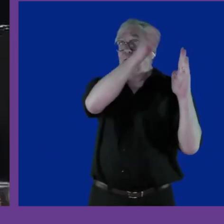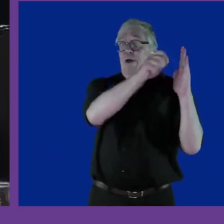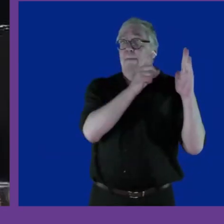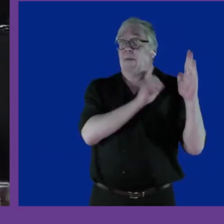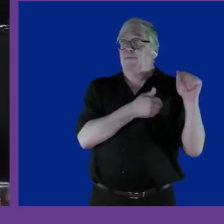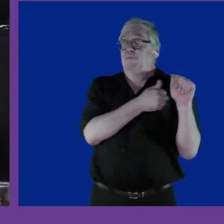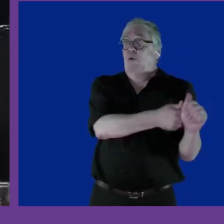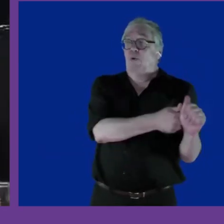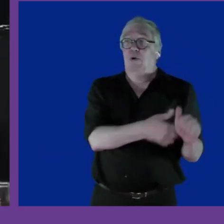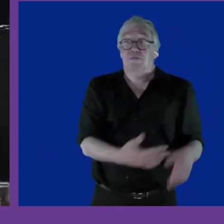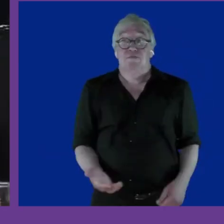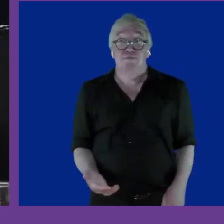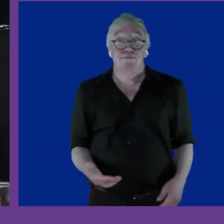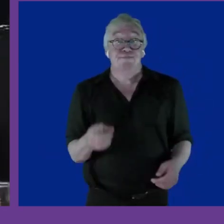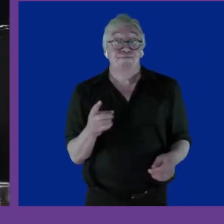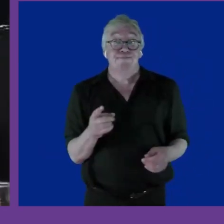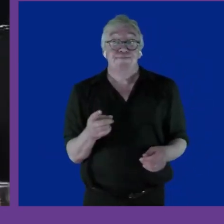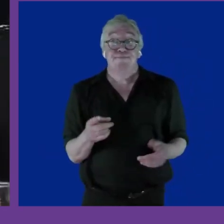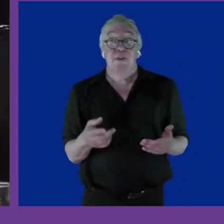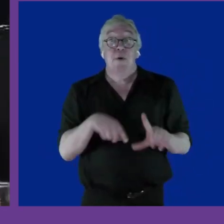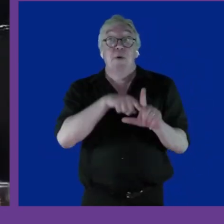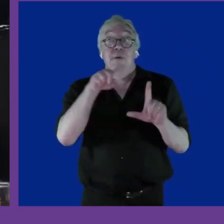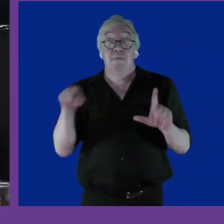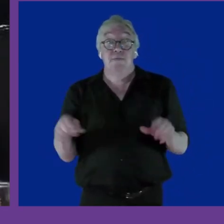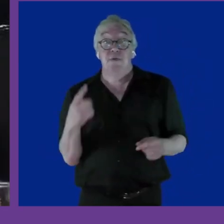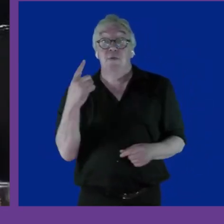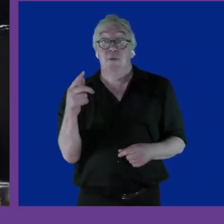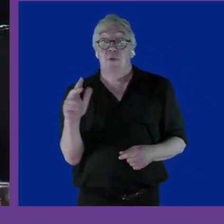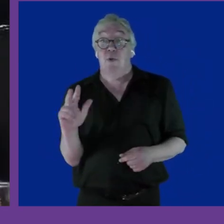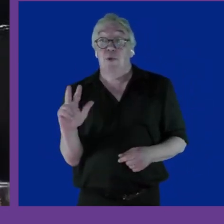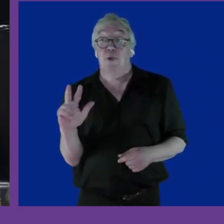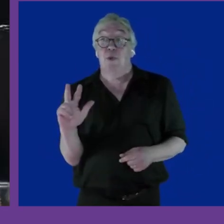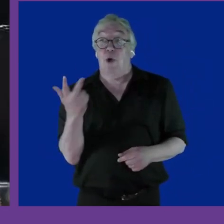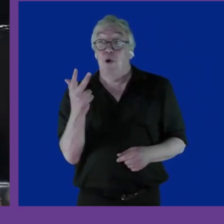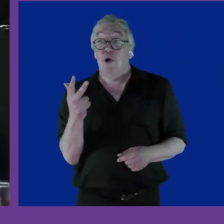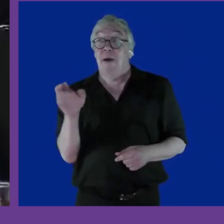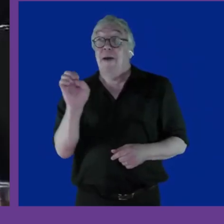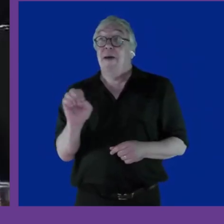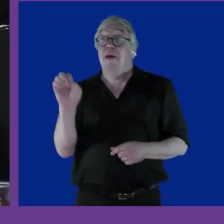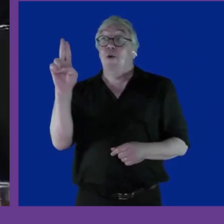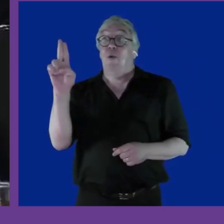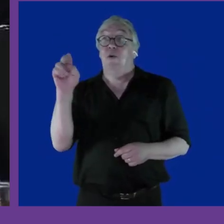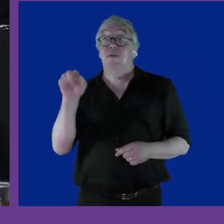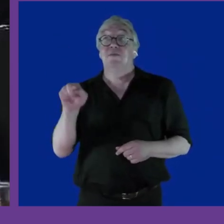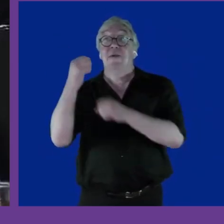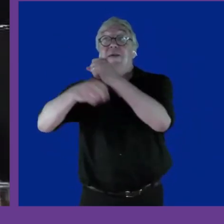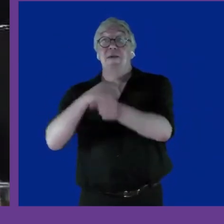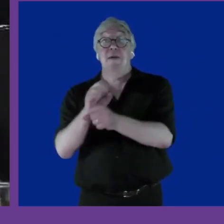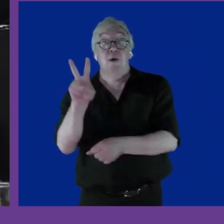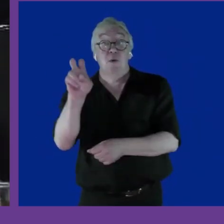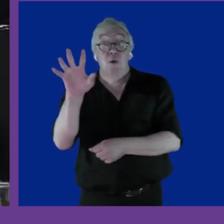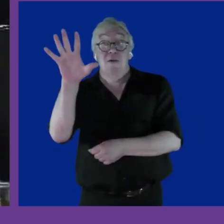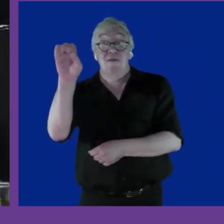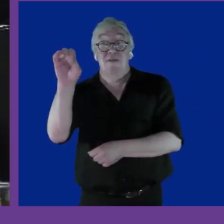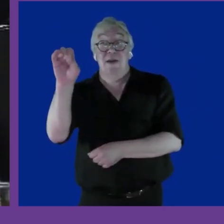today. 1/3 of the European population will be over 65 by 2050, which is the